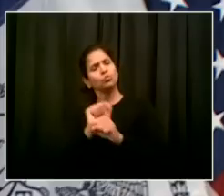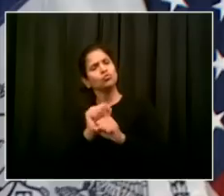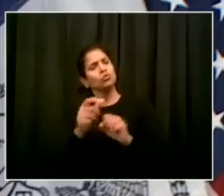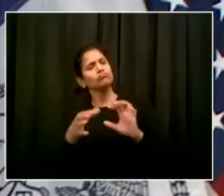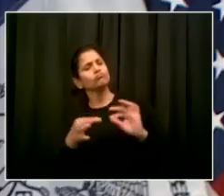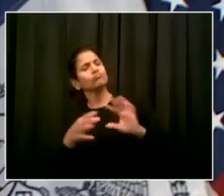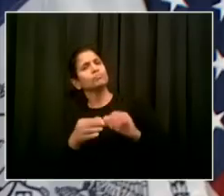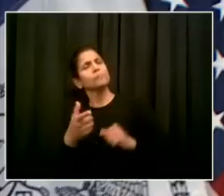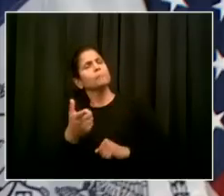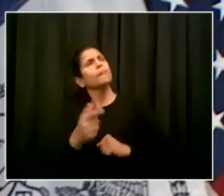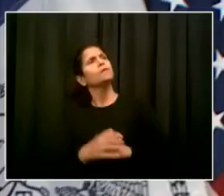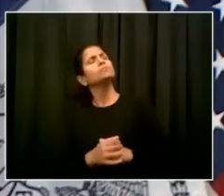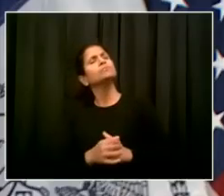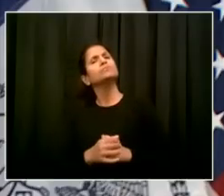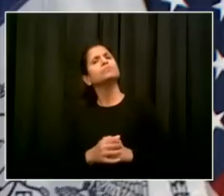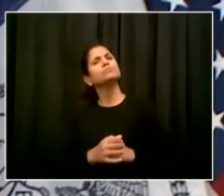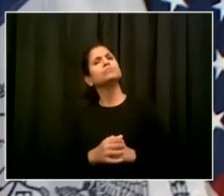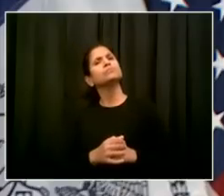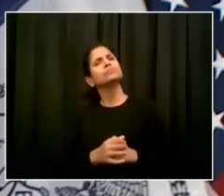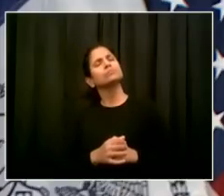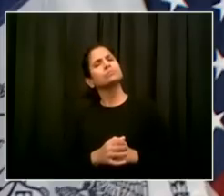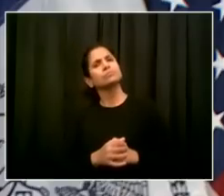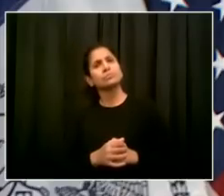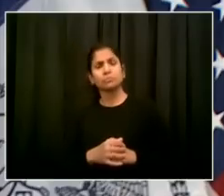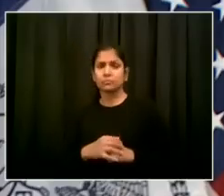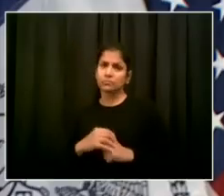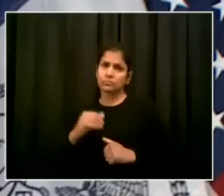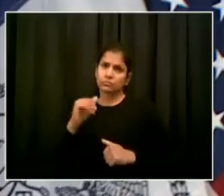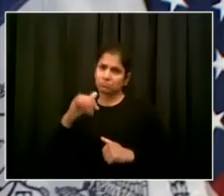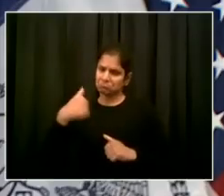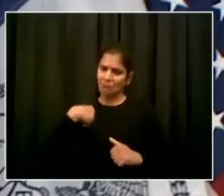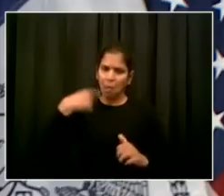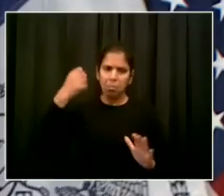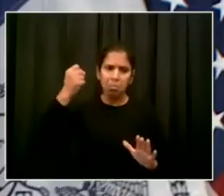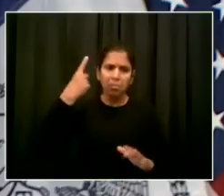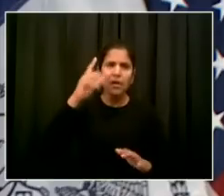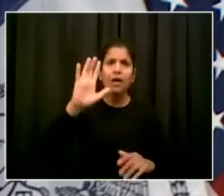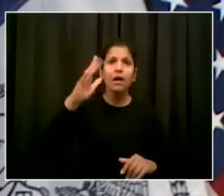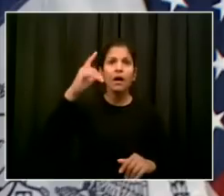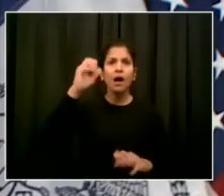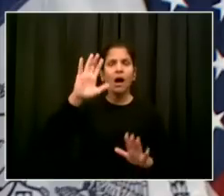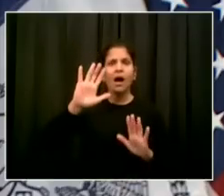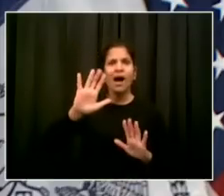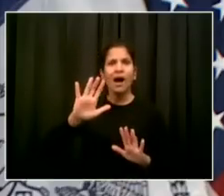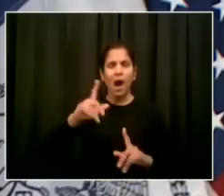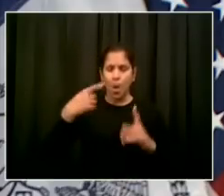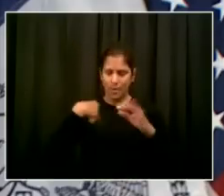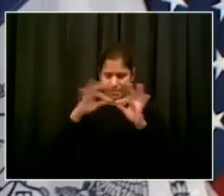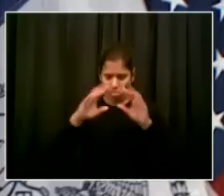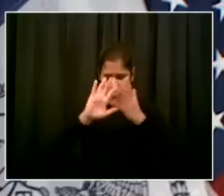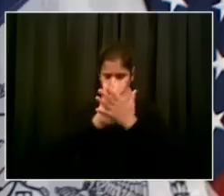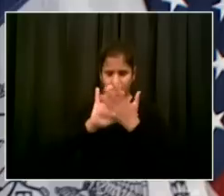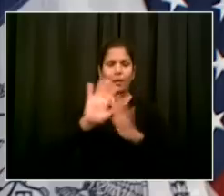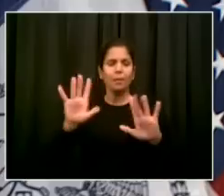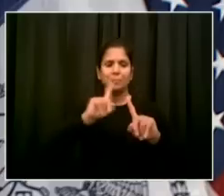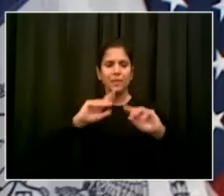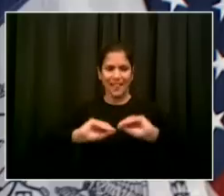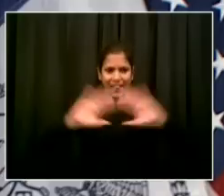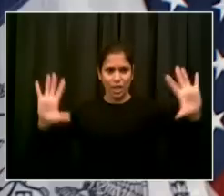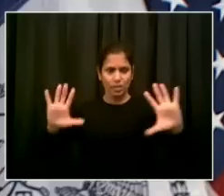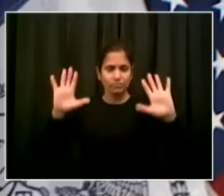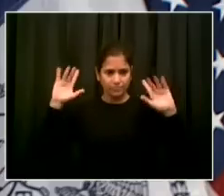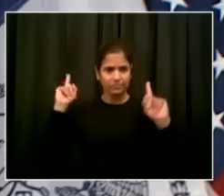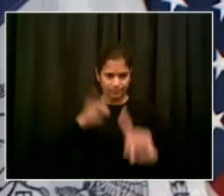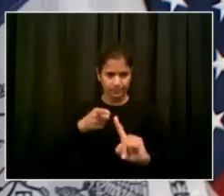that the press office or that your team will get back to reporters on things. And there's a question we